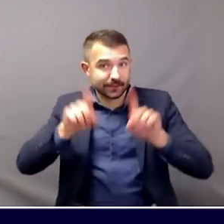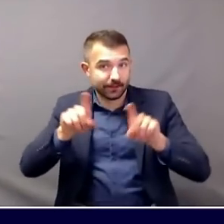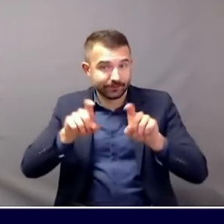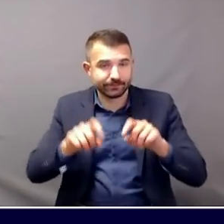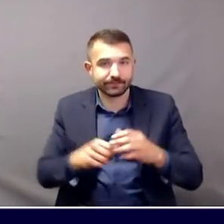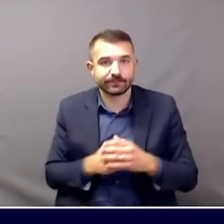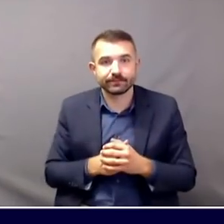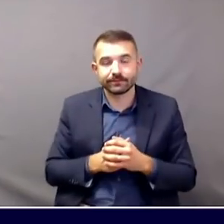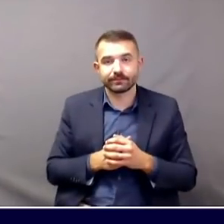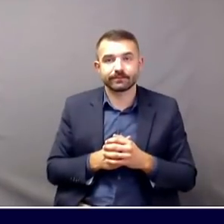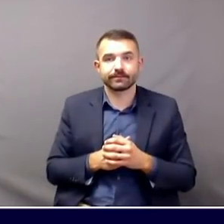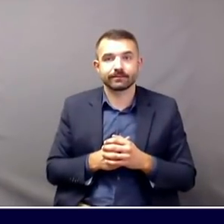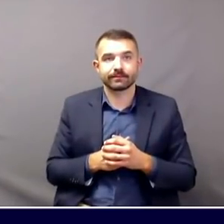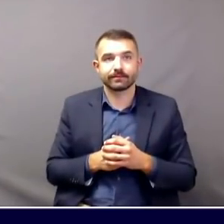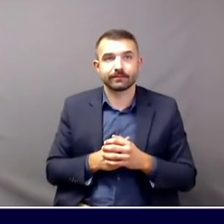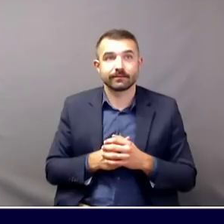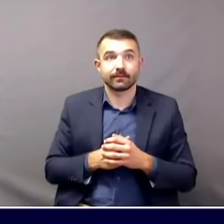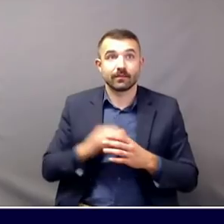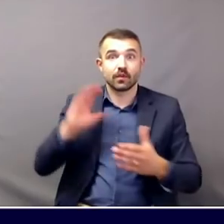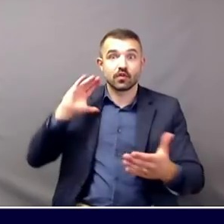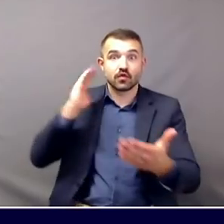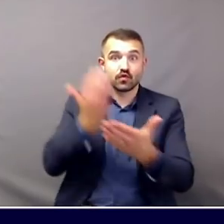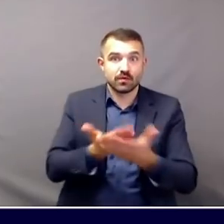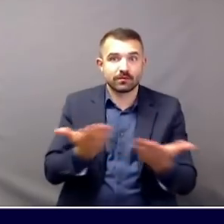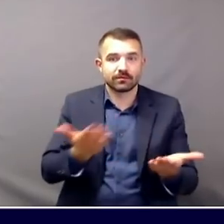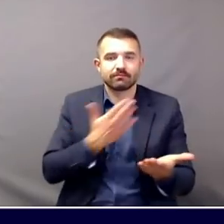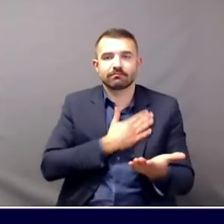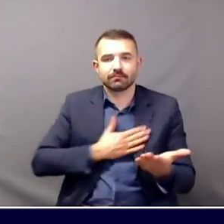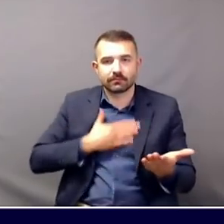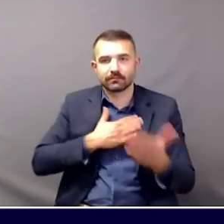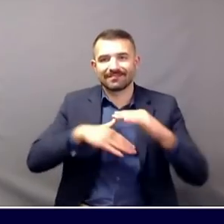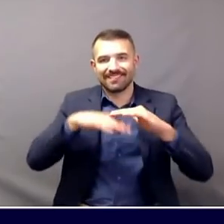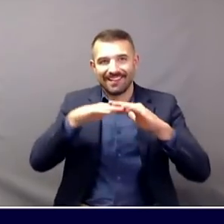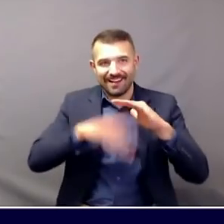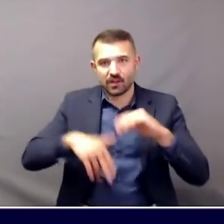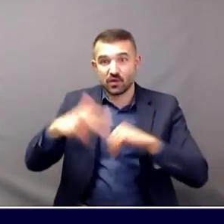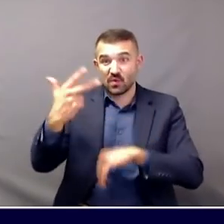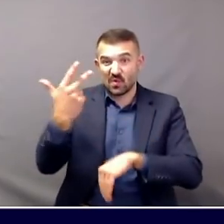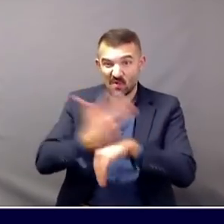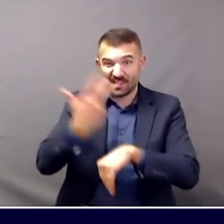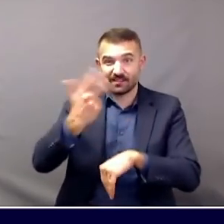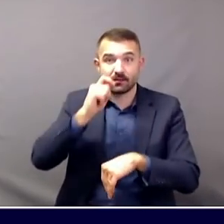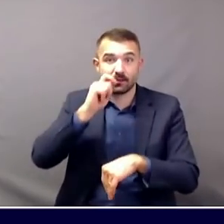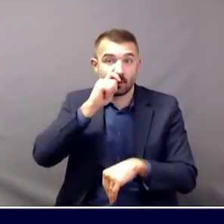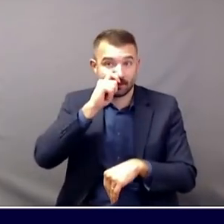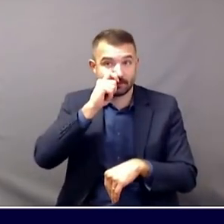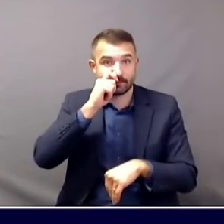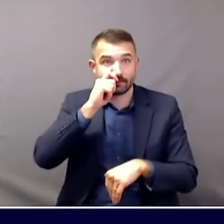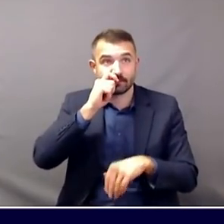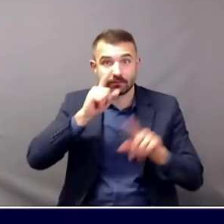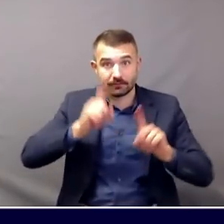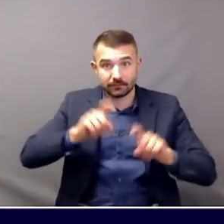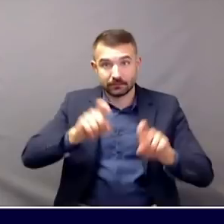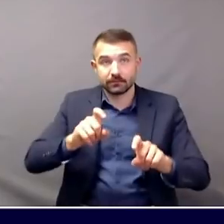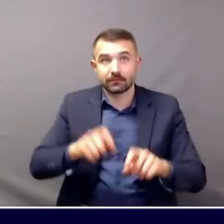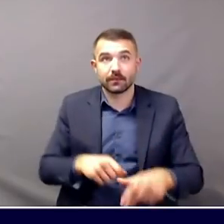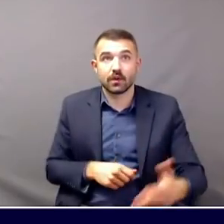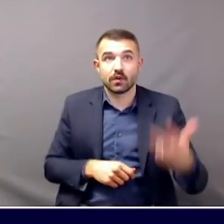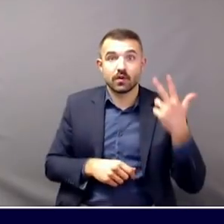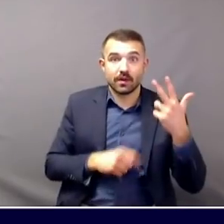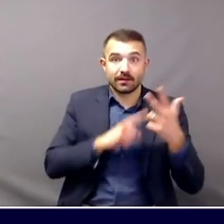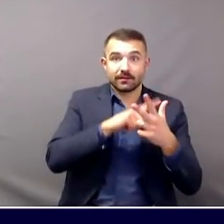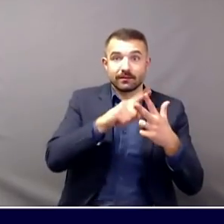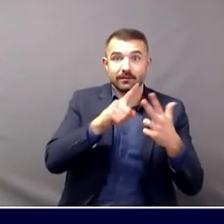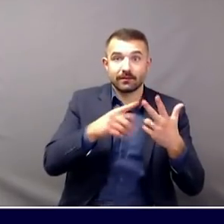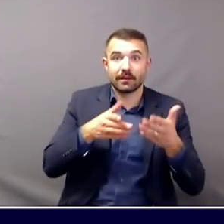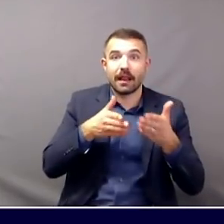within 72 hours of your arrival in Maine. And while we have currently 3 states that are exempt from that policy, Massachusetts,